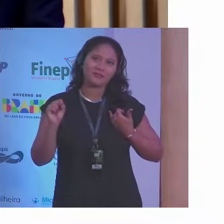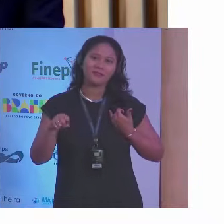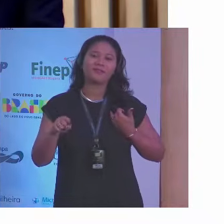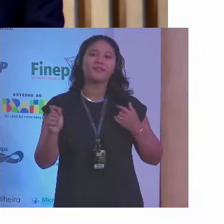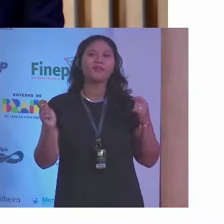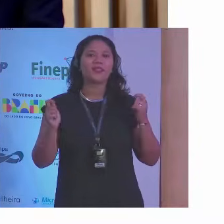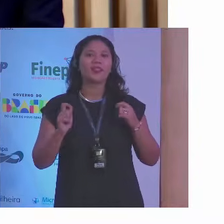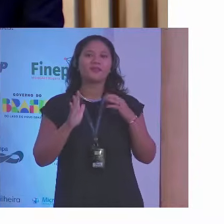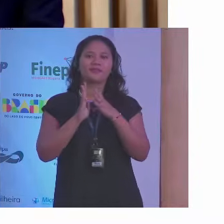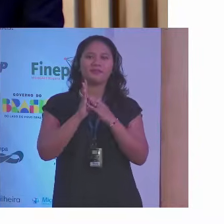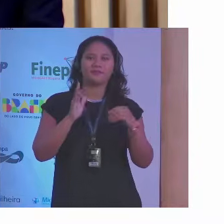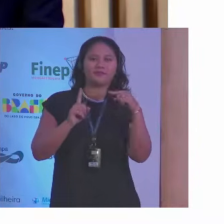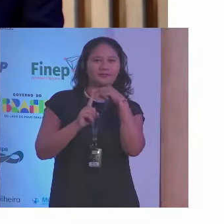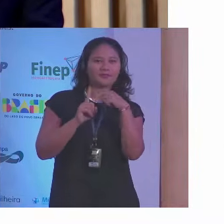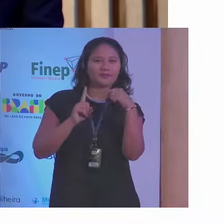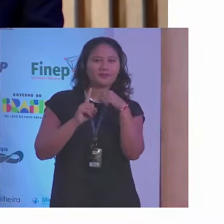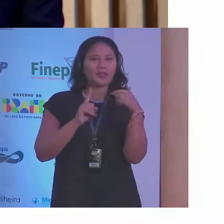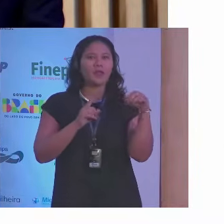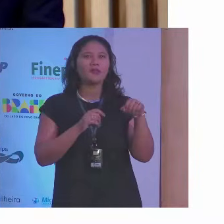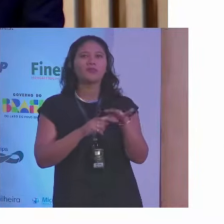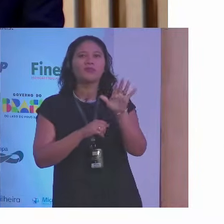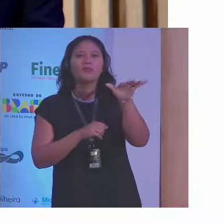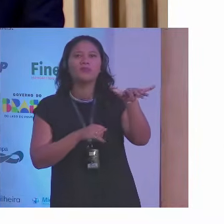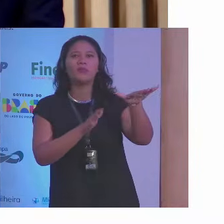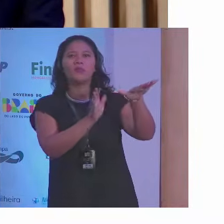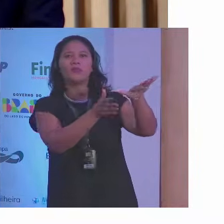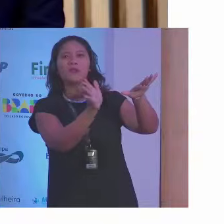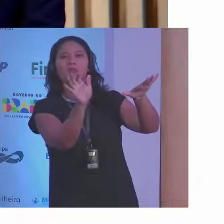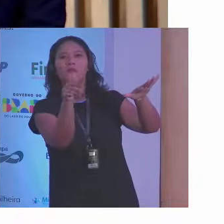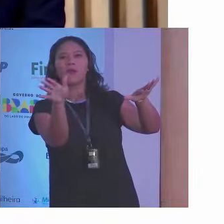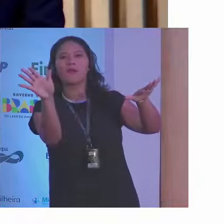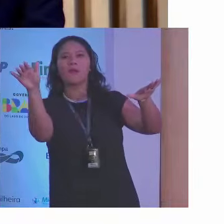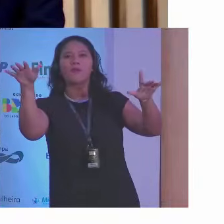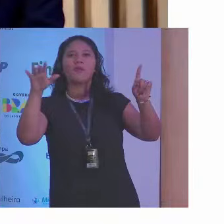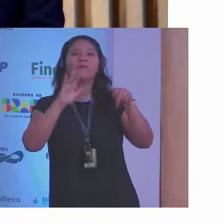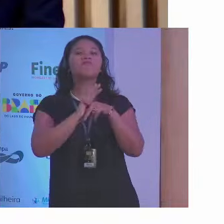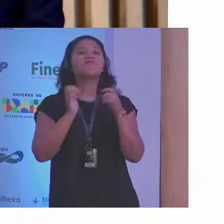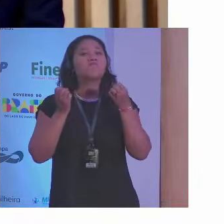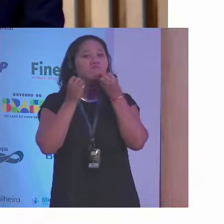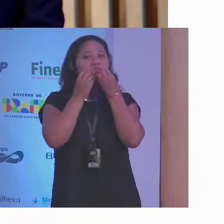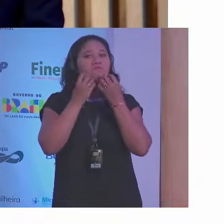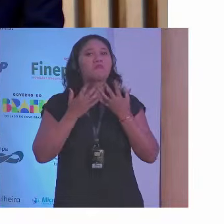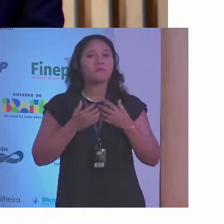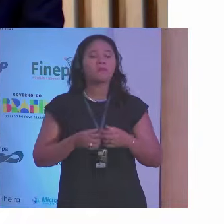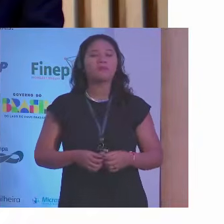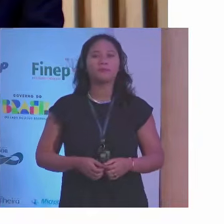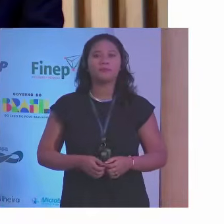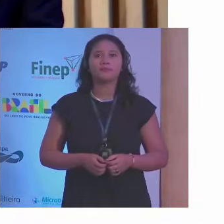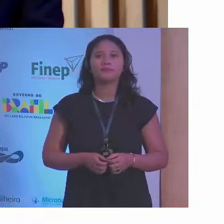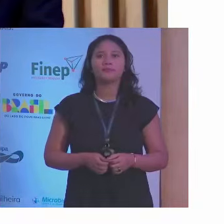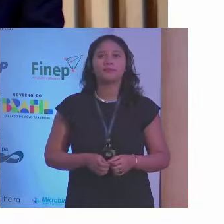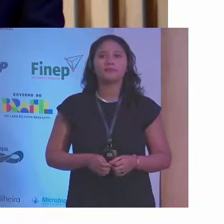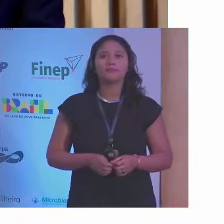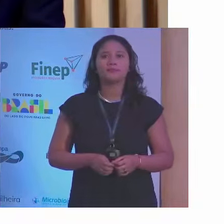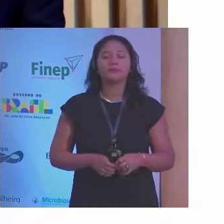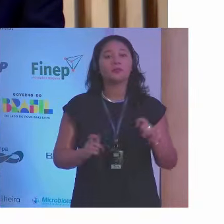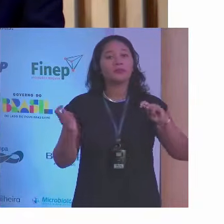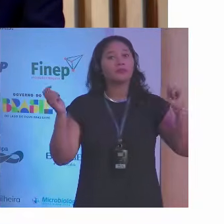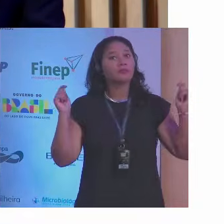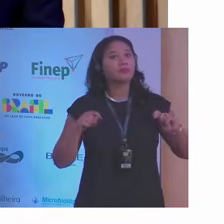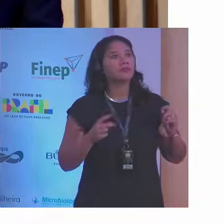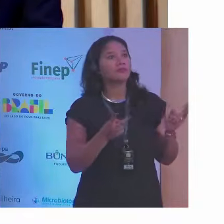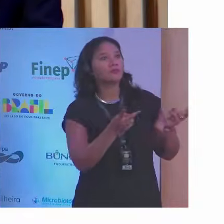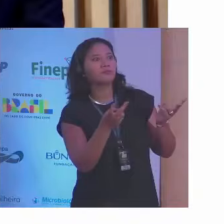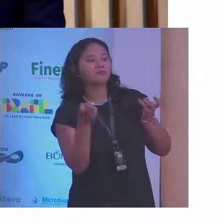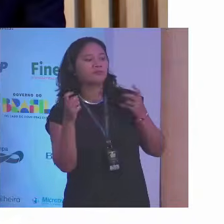is really something that is progressing very well. So when you can predict the evolution of the